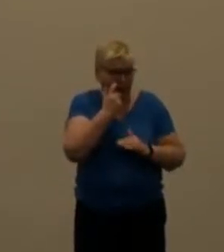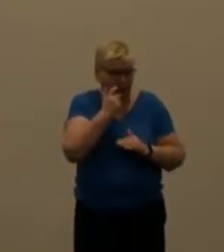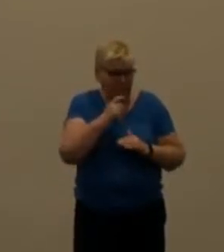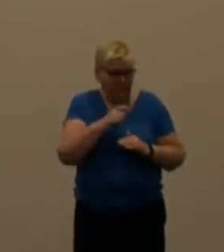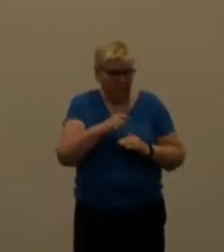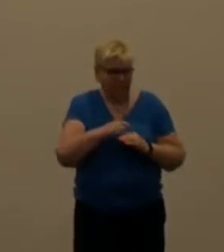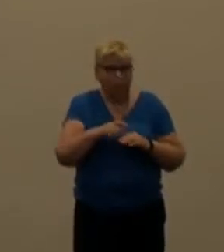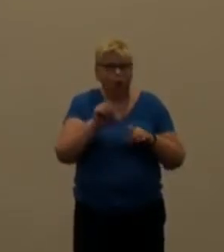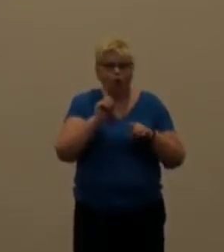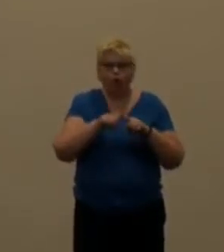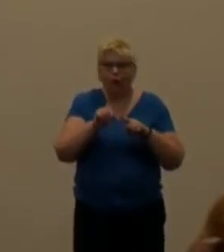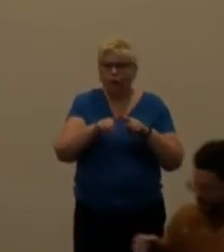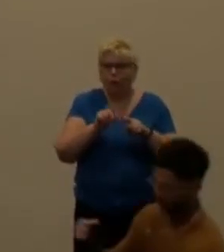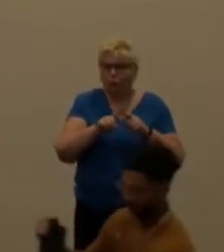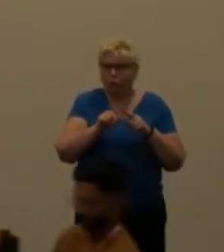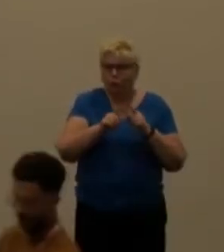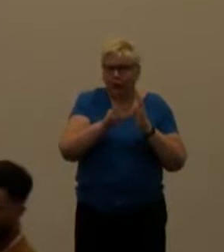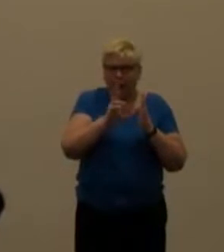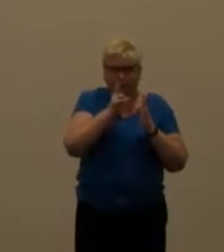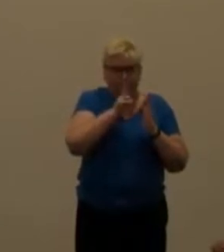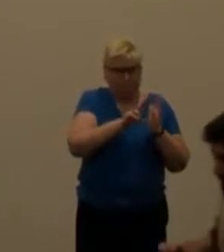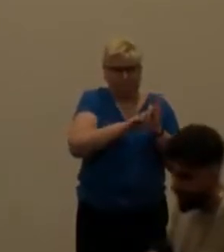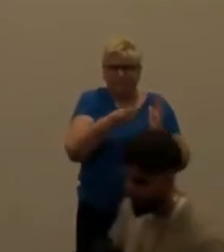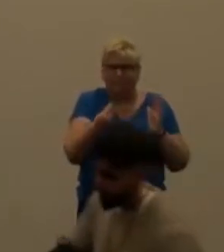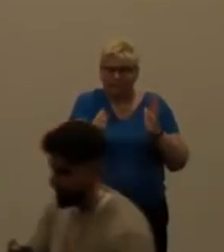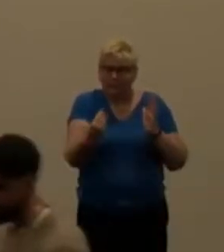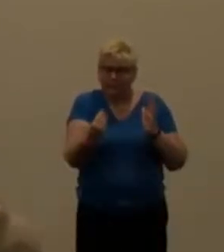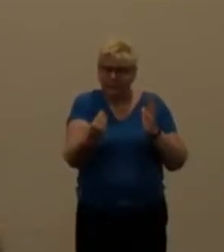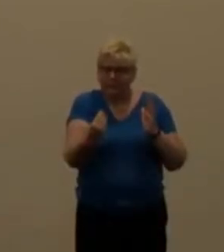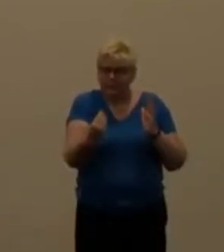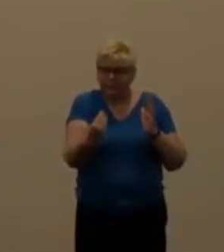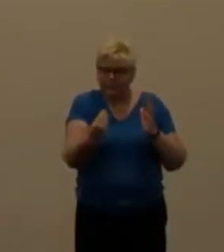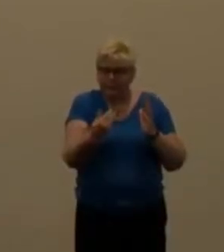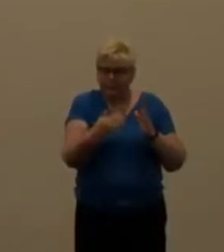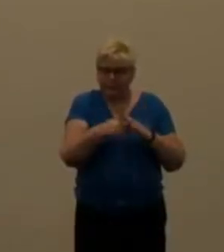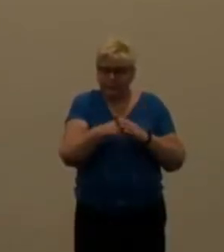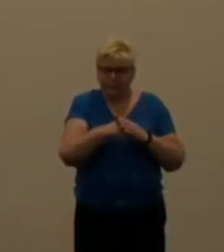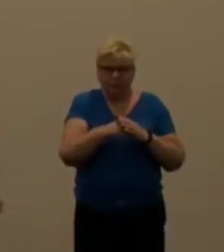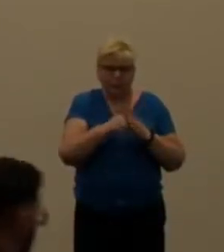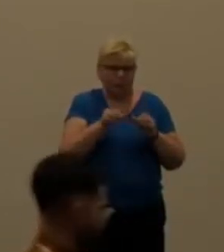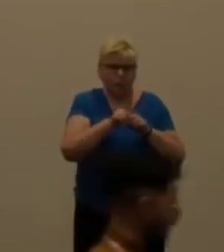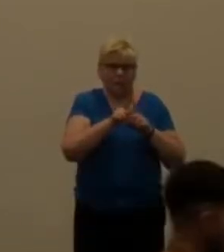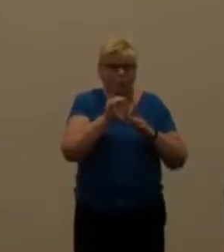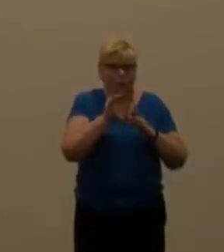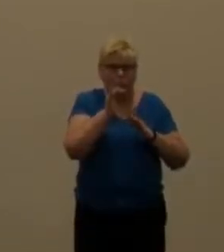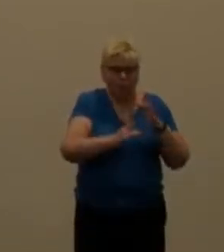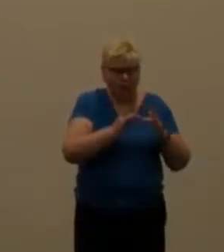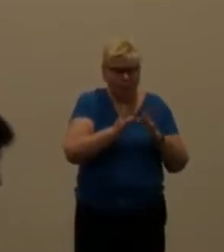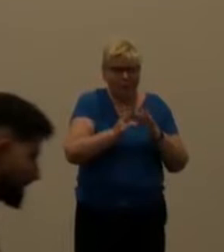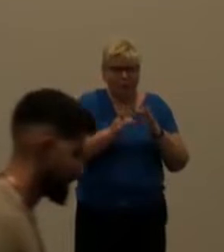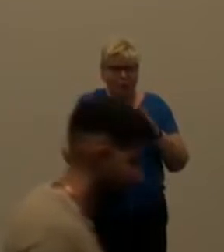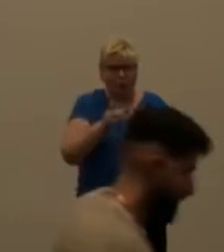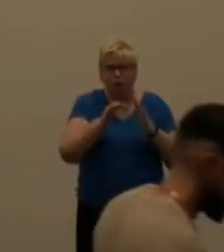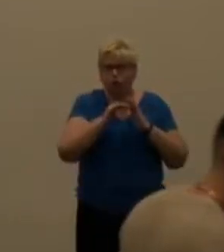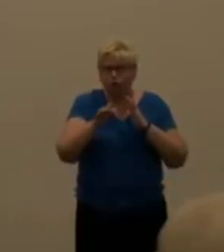try to mimic or to be as close as possible as a regular development lifecycle? So, for example, if you're developing a website, you're using Visual